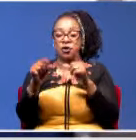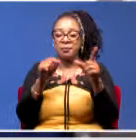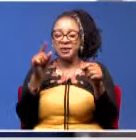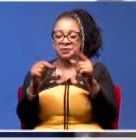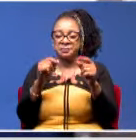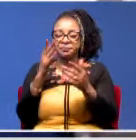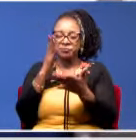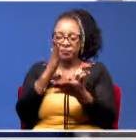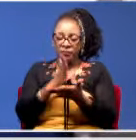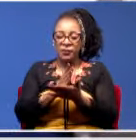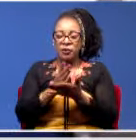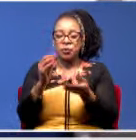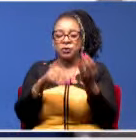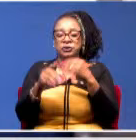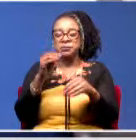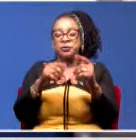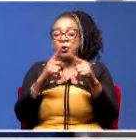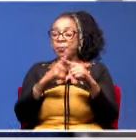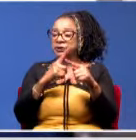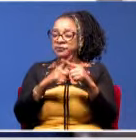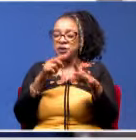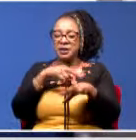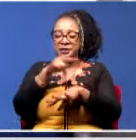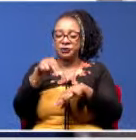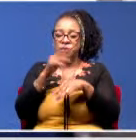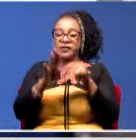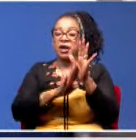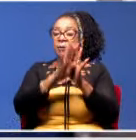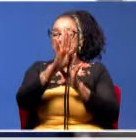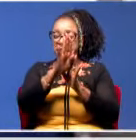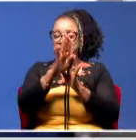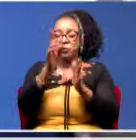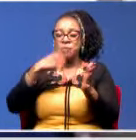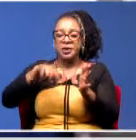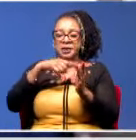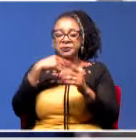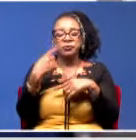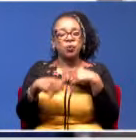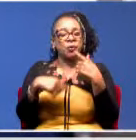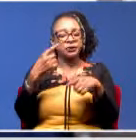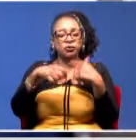they will contribute positively to national development, we continue